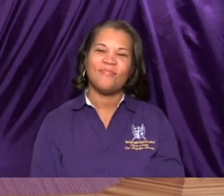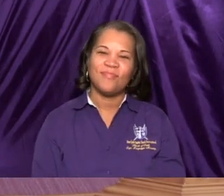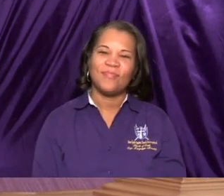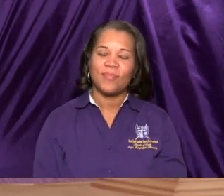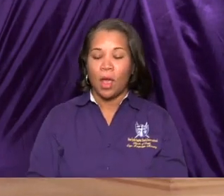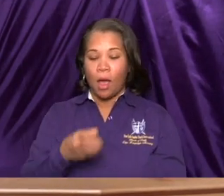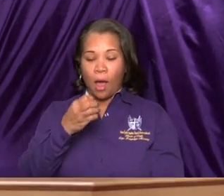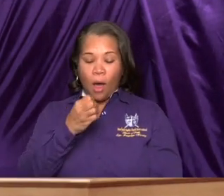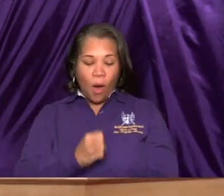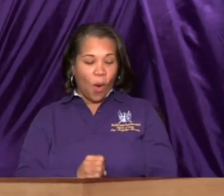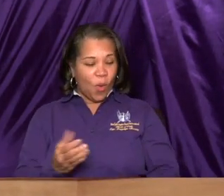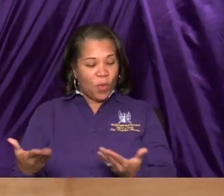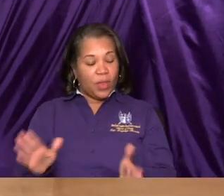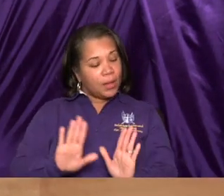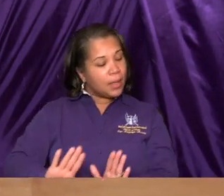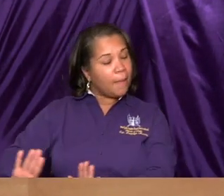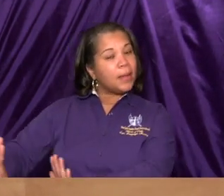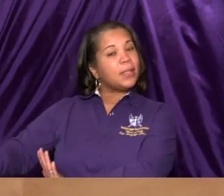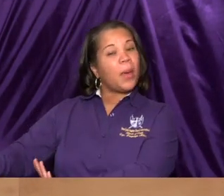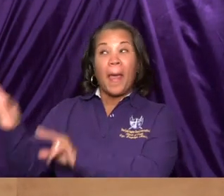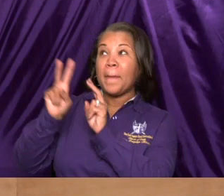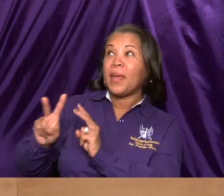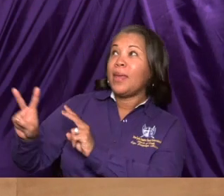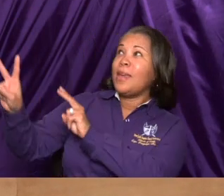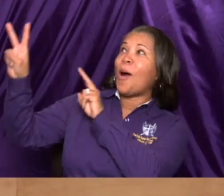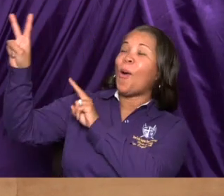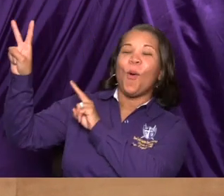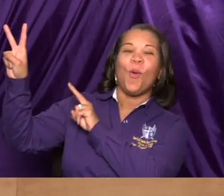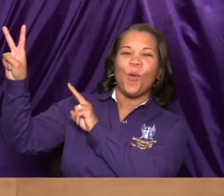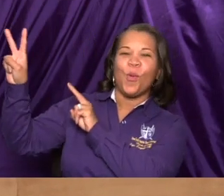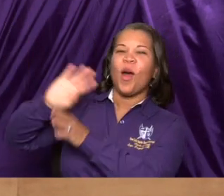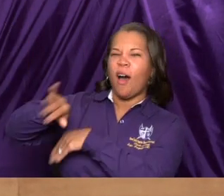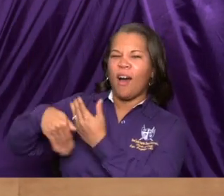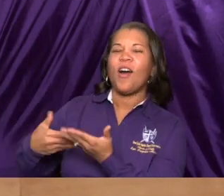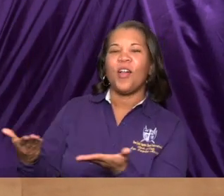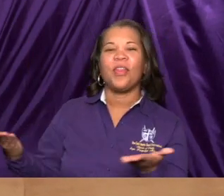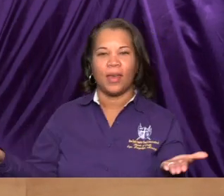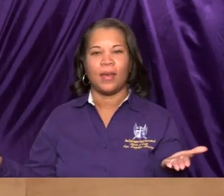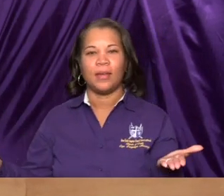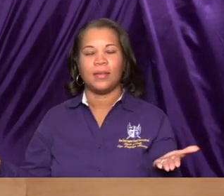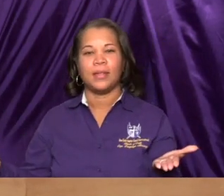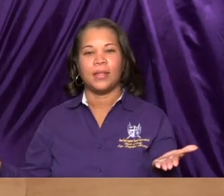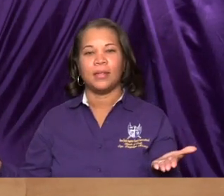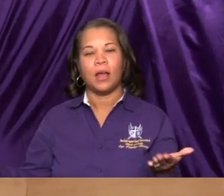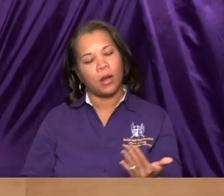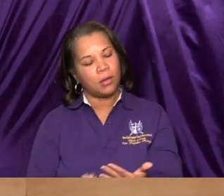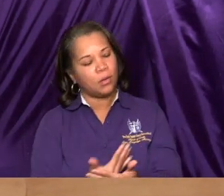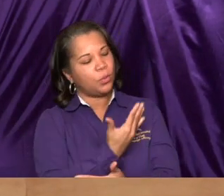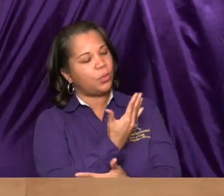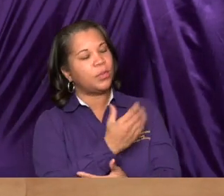Old things have passed away. Behold, all things are.